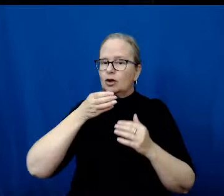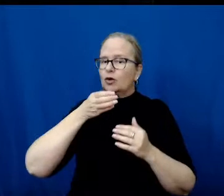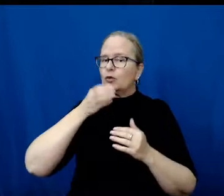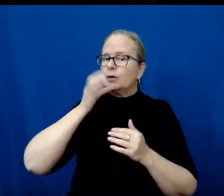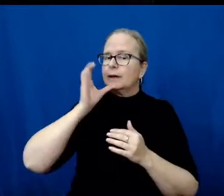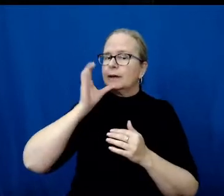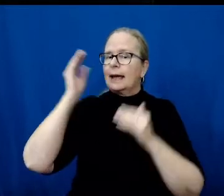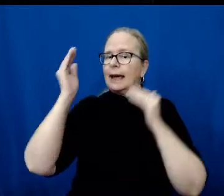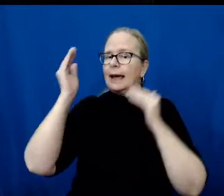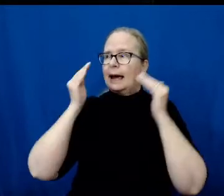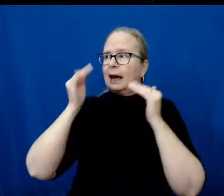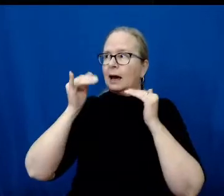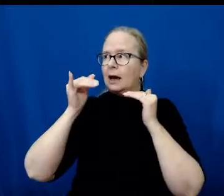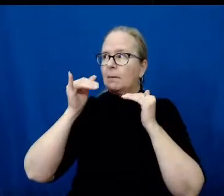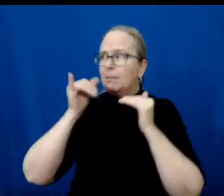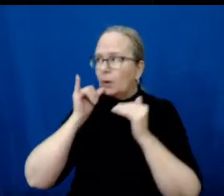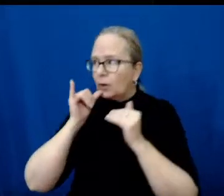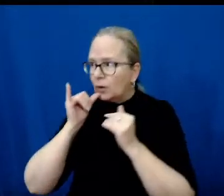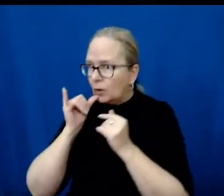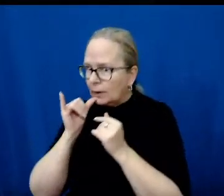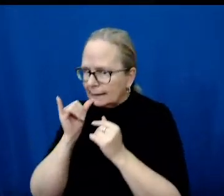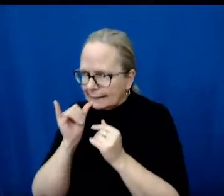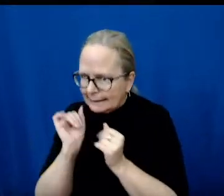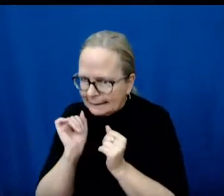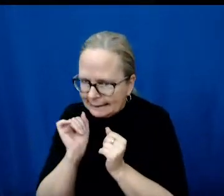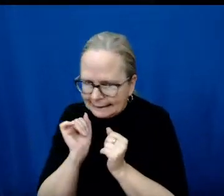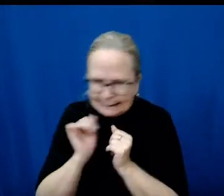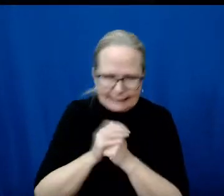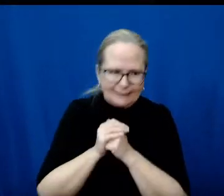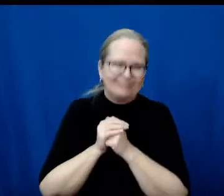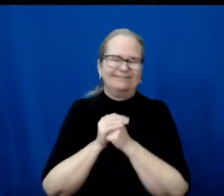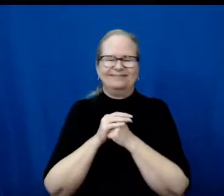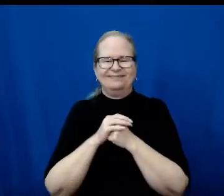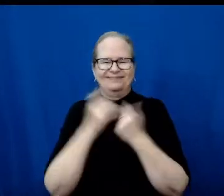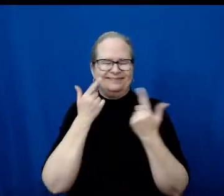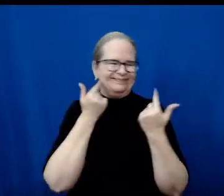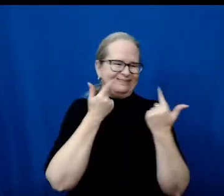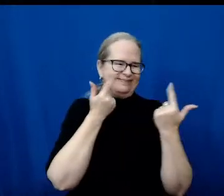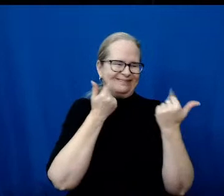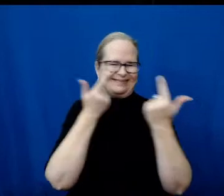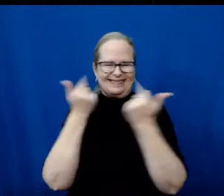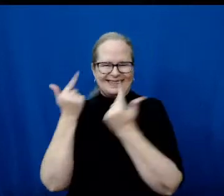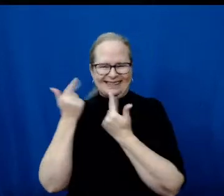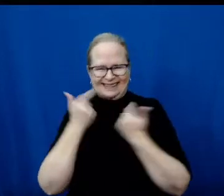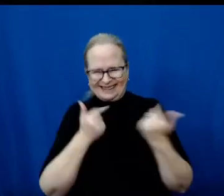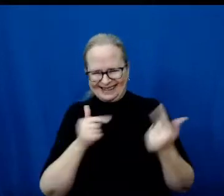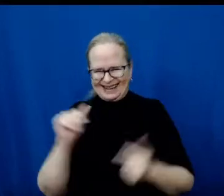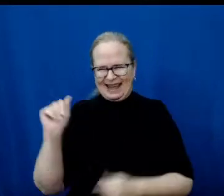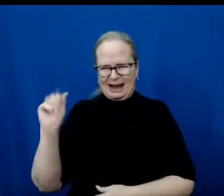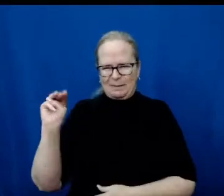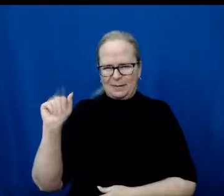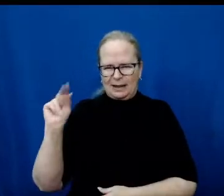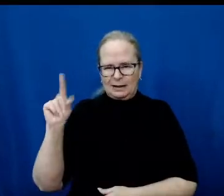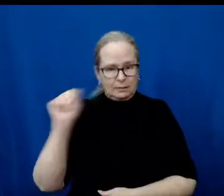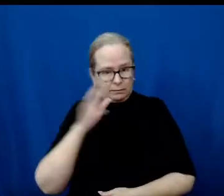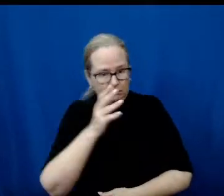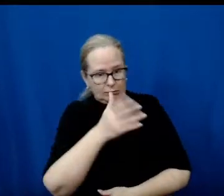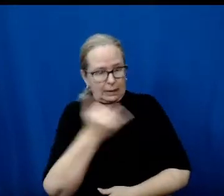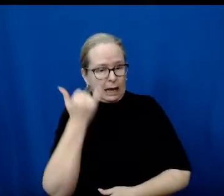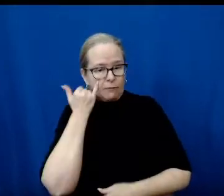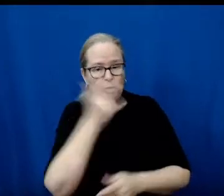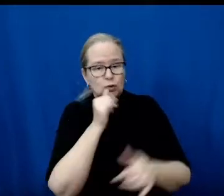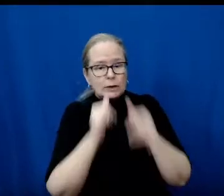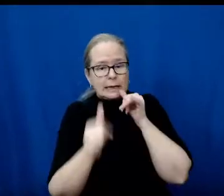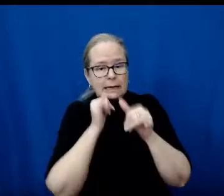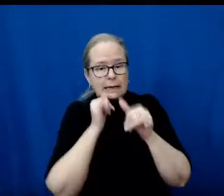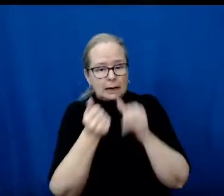So you can put it together even if you've had several of those. So. You can, and the reality is, it takes less